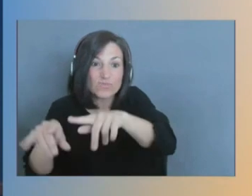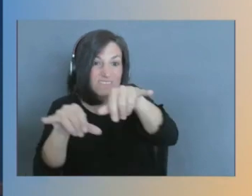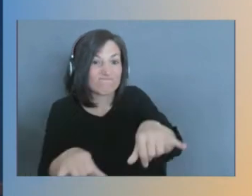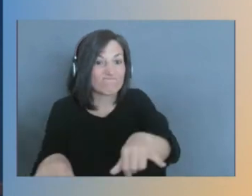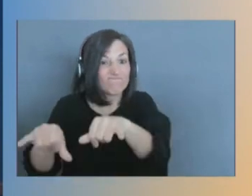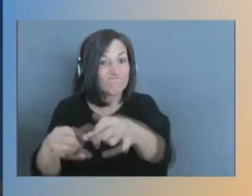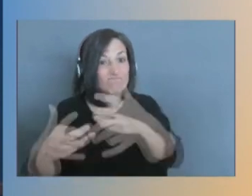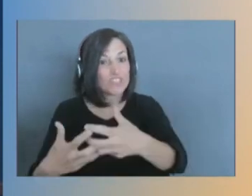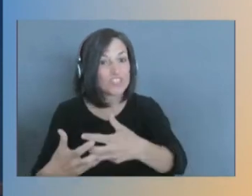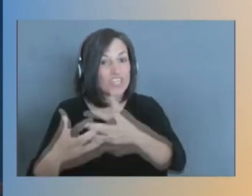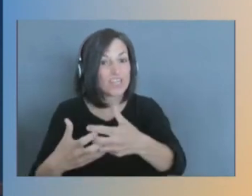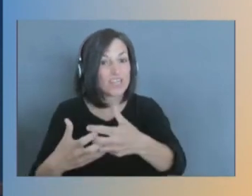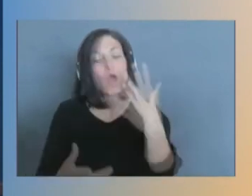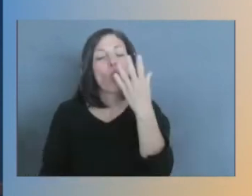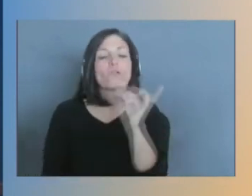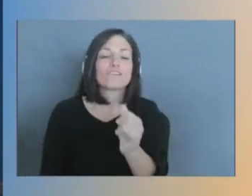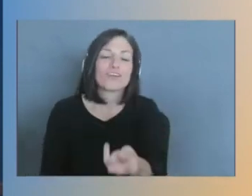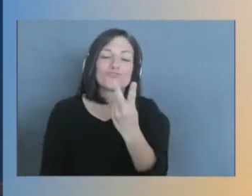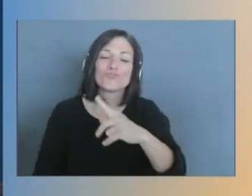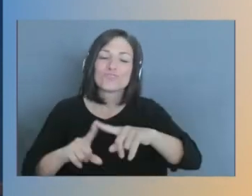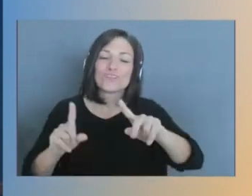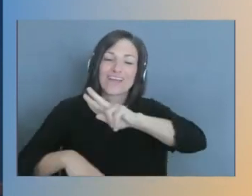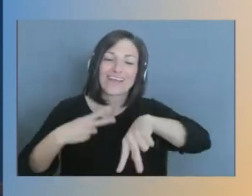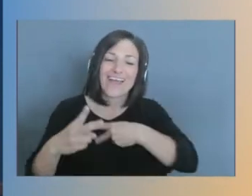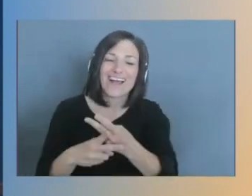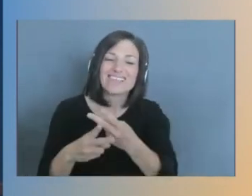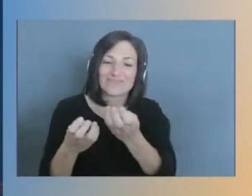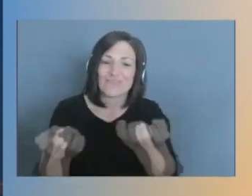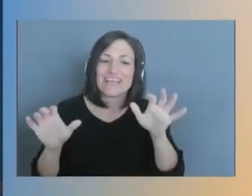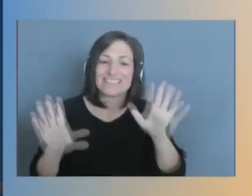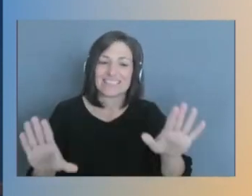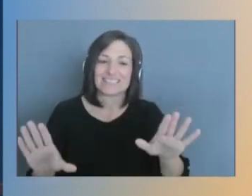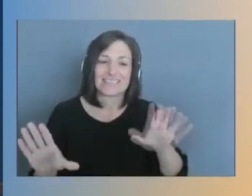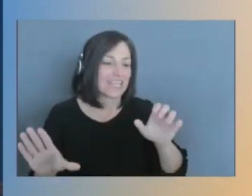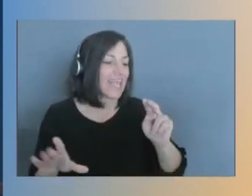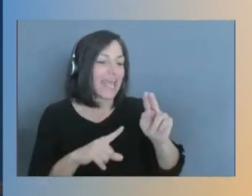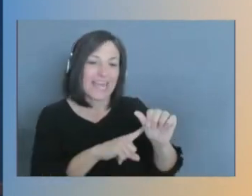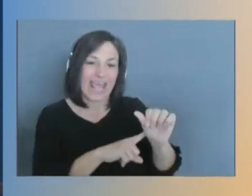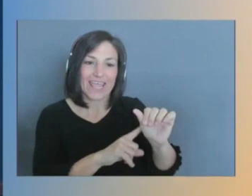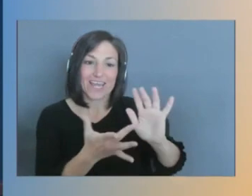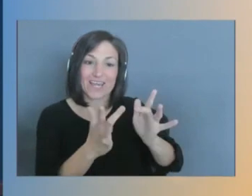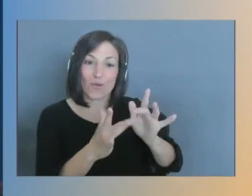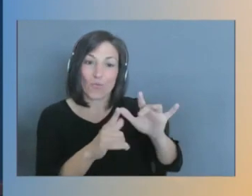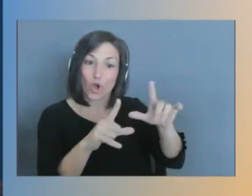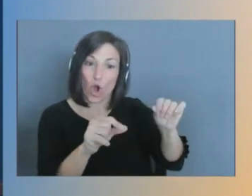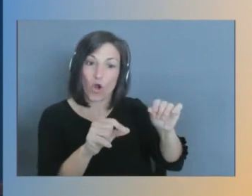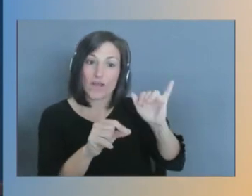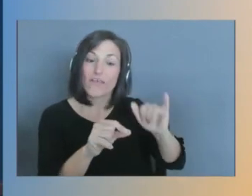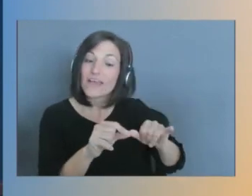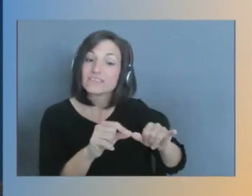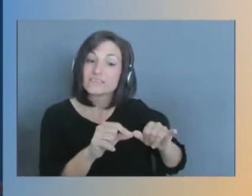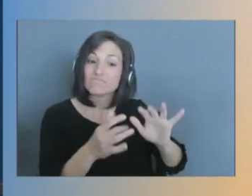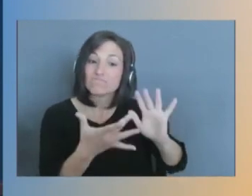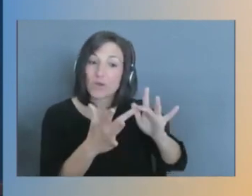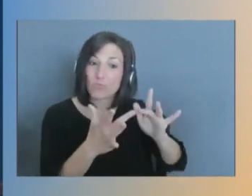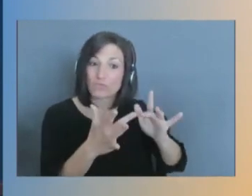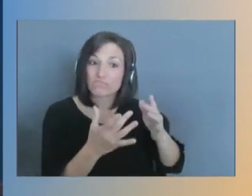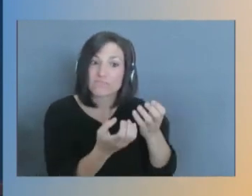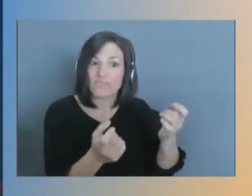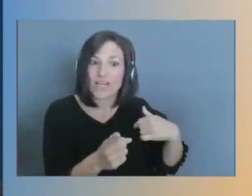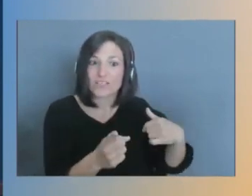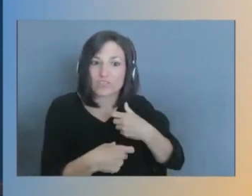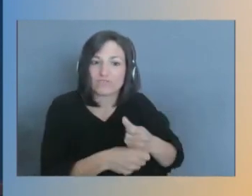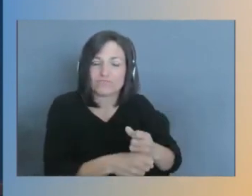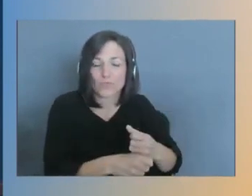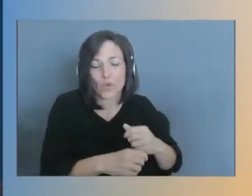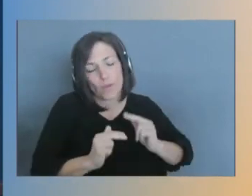would look like two different types of devices. It would look like a ENA network card, which is a network device that we've created. And so we build a driver for that for